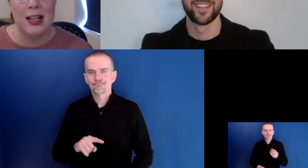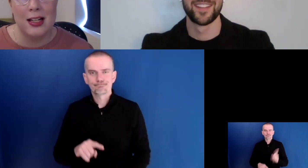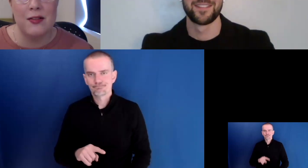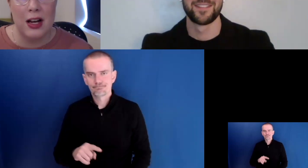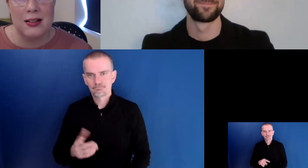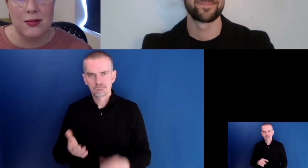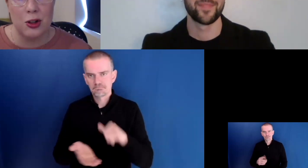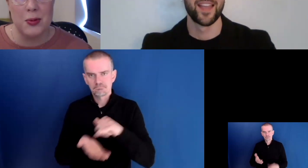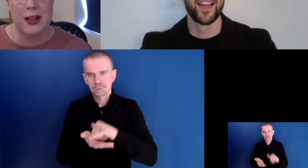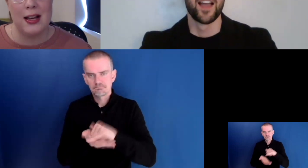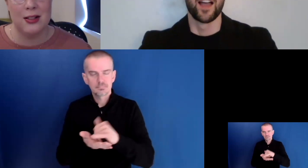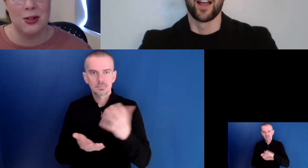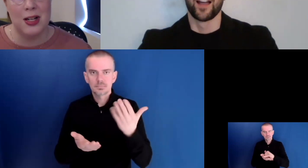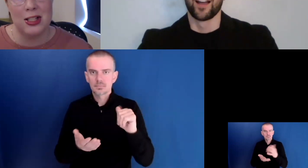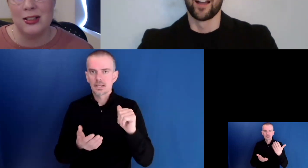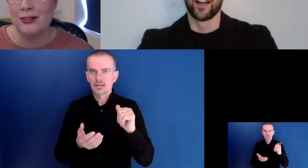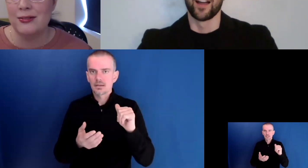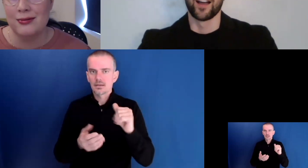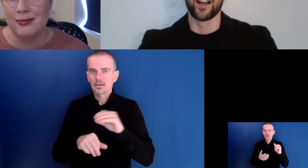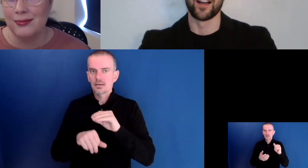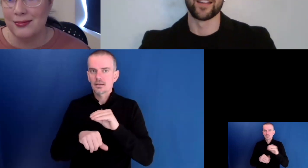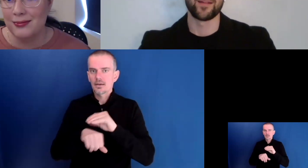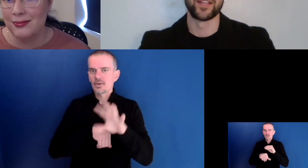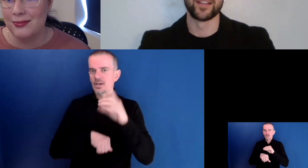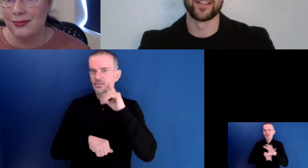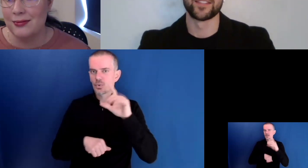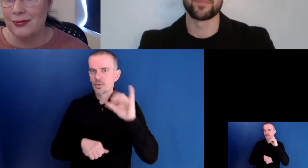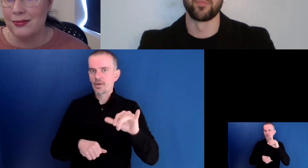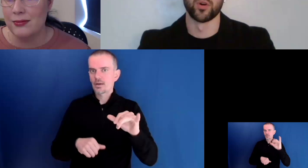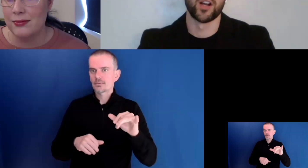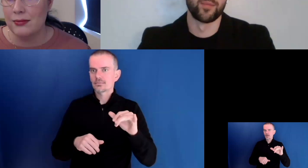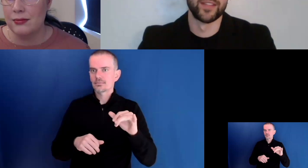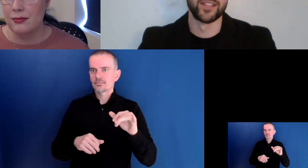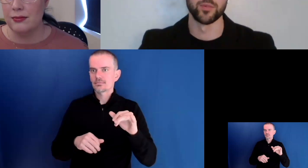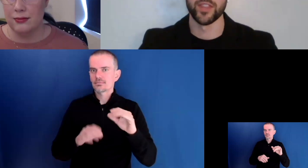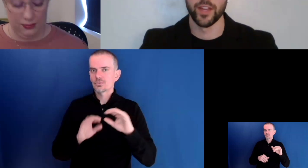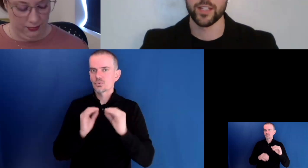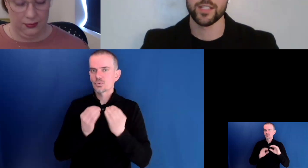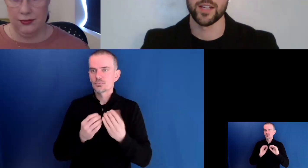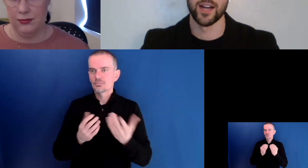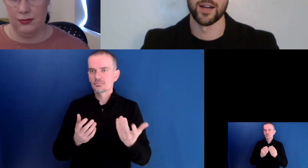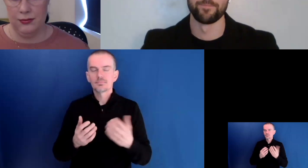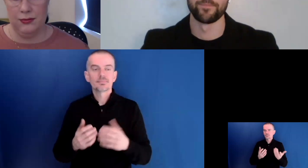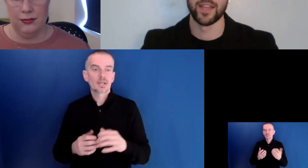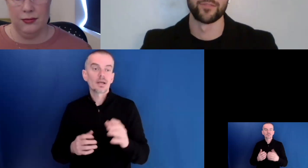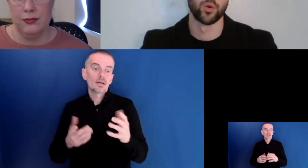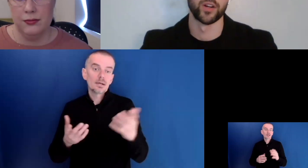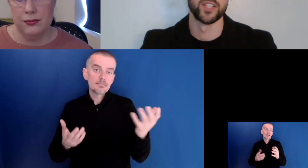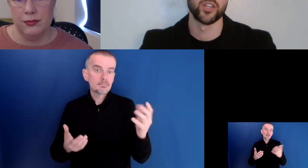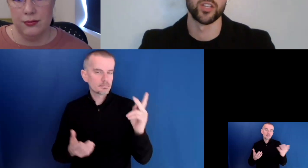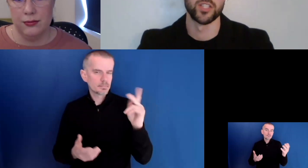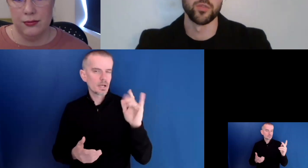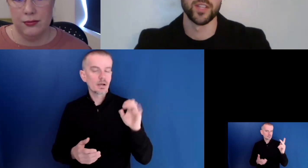have any advice for groups in that situation? Yeah, I mean, it's more common than you would think. If